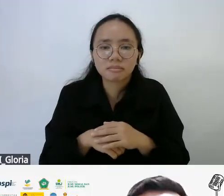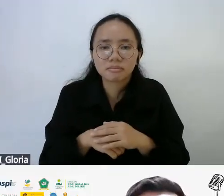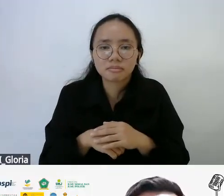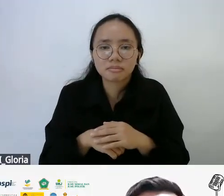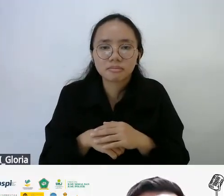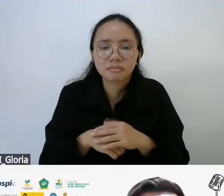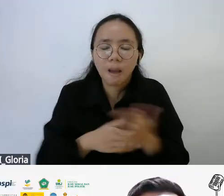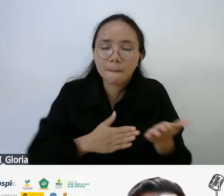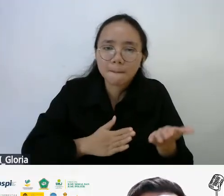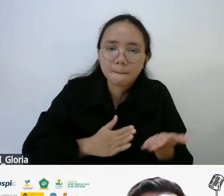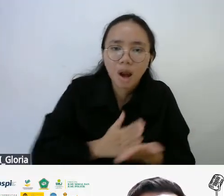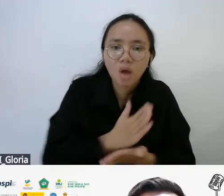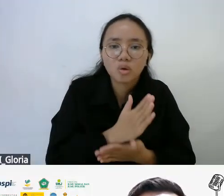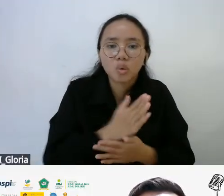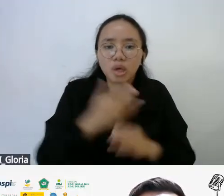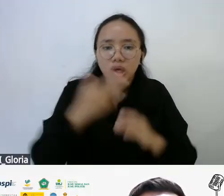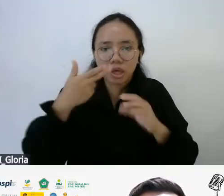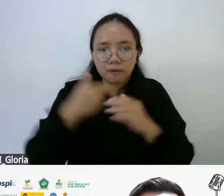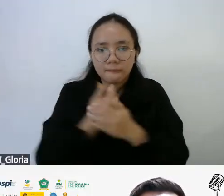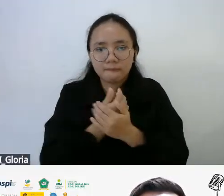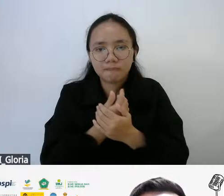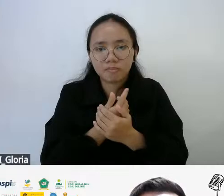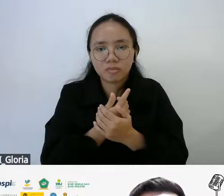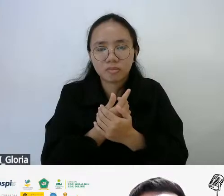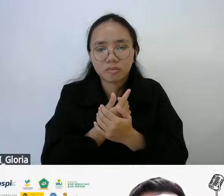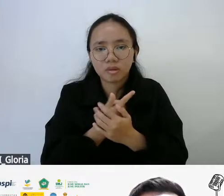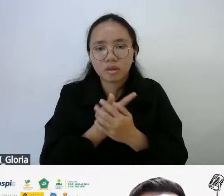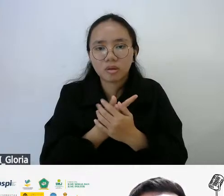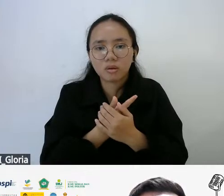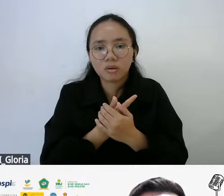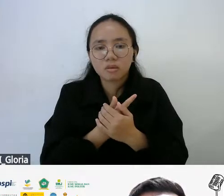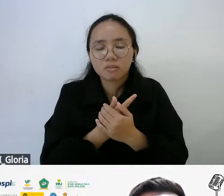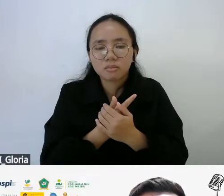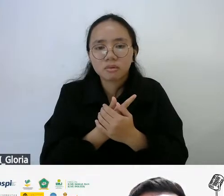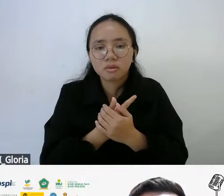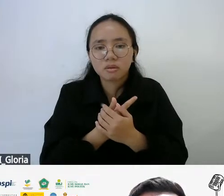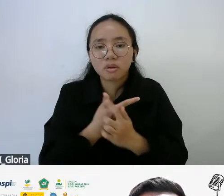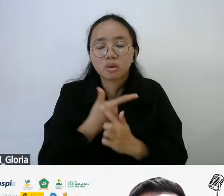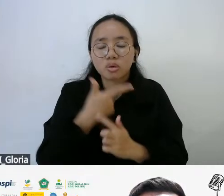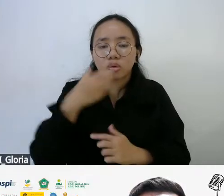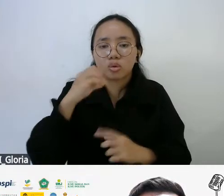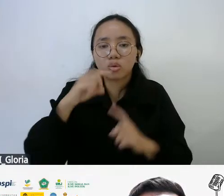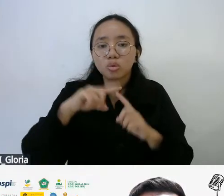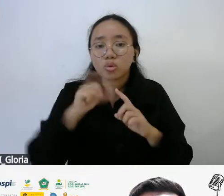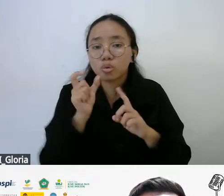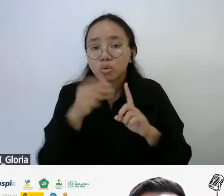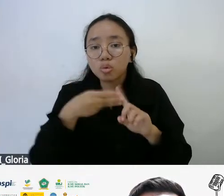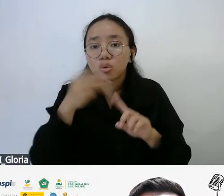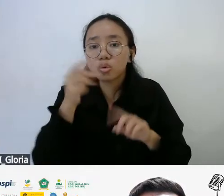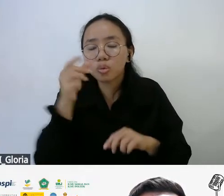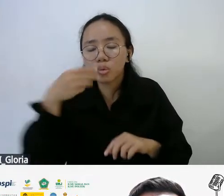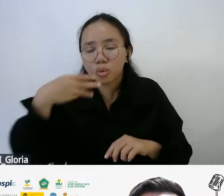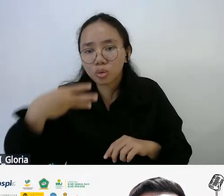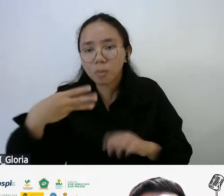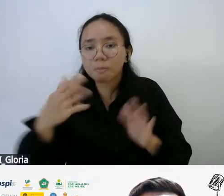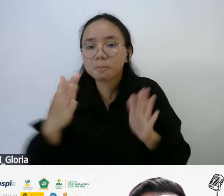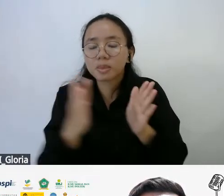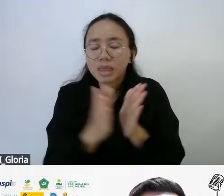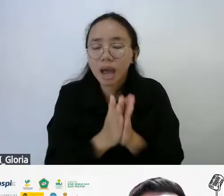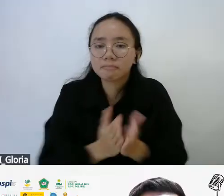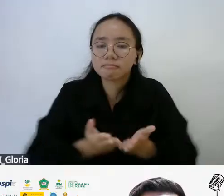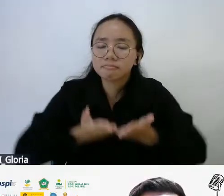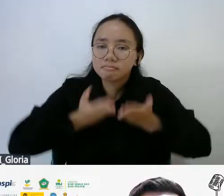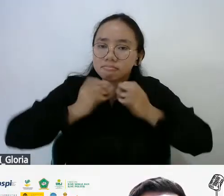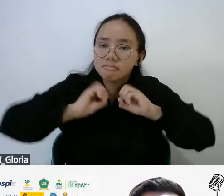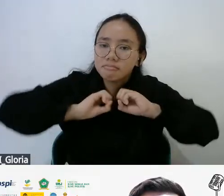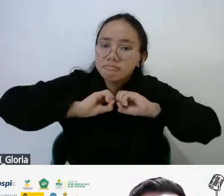of that video. And so many people have come to talk to me about that afterwards. So that was